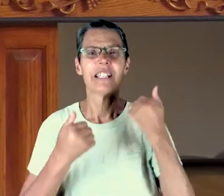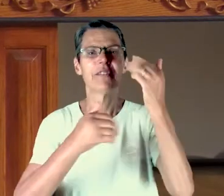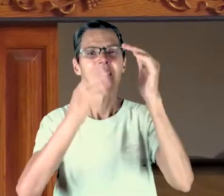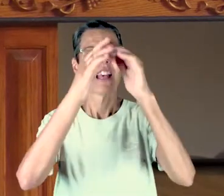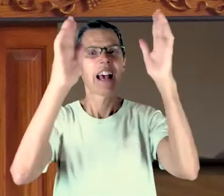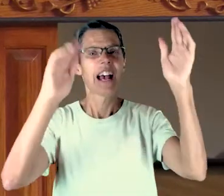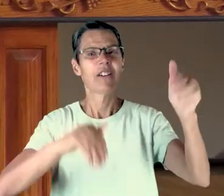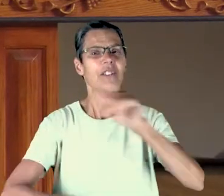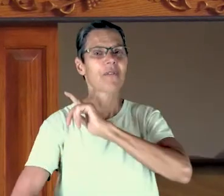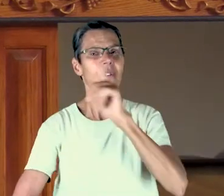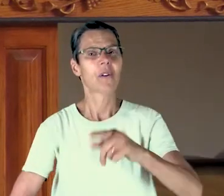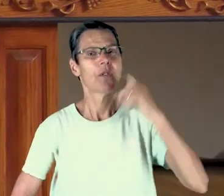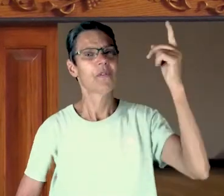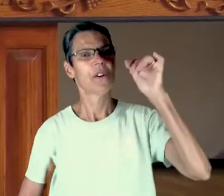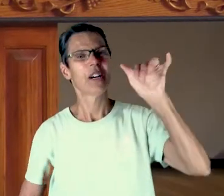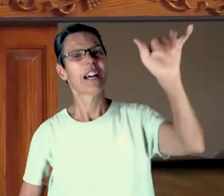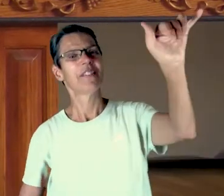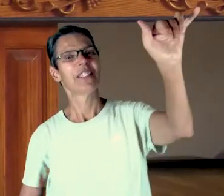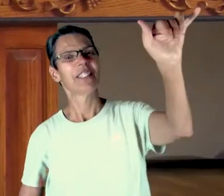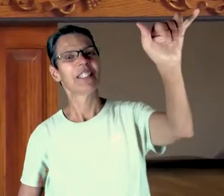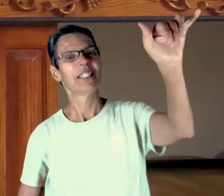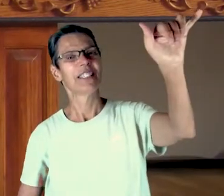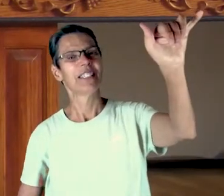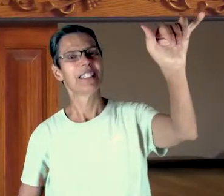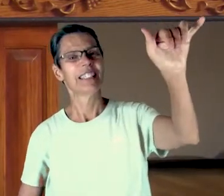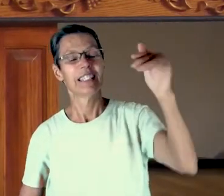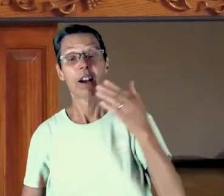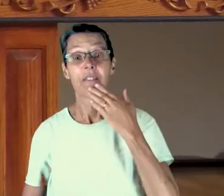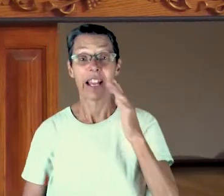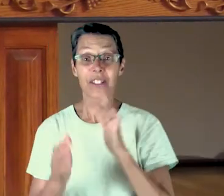you, Jesus. Amen. But wait.